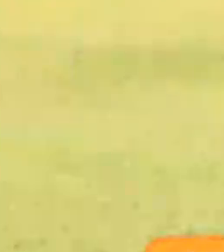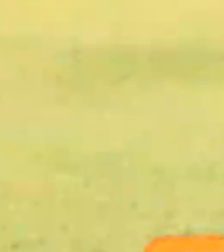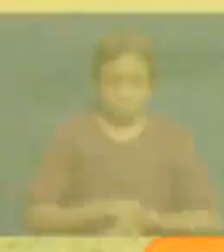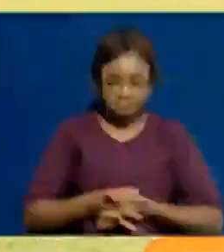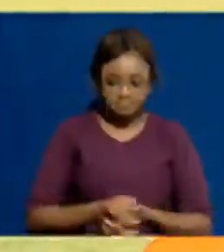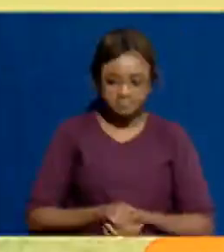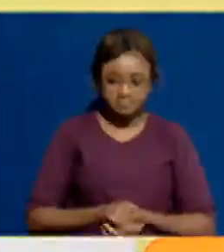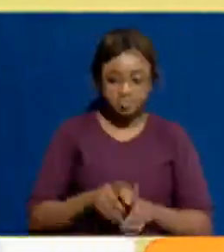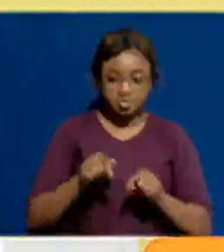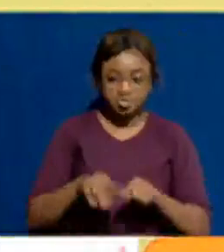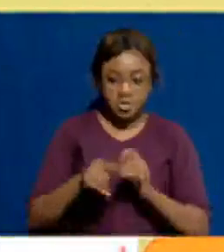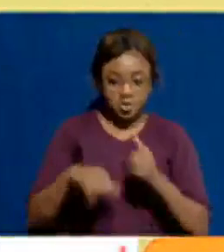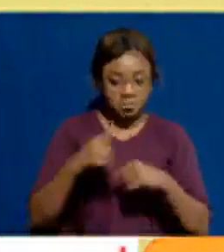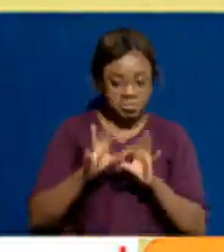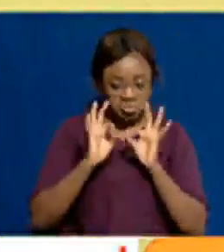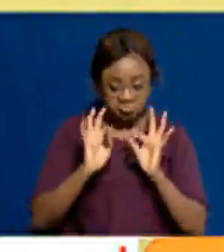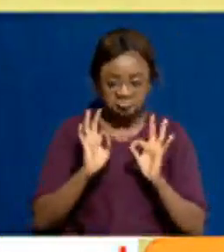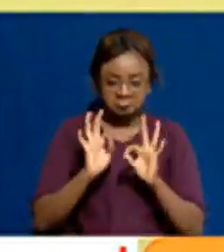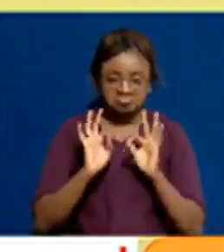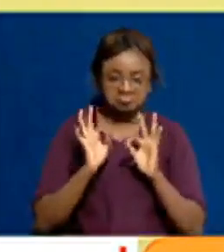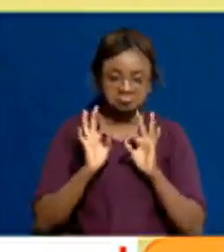Okay, kwa leo game kwa fiti,